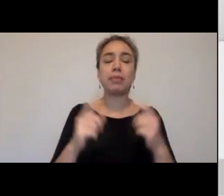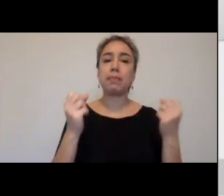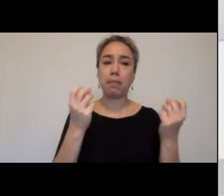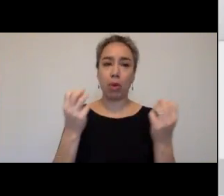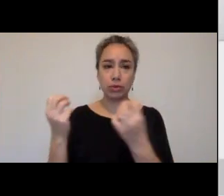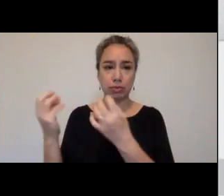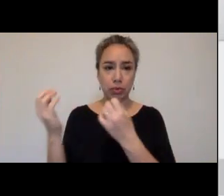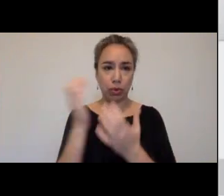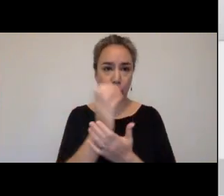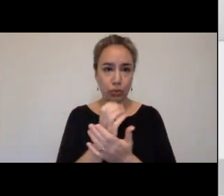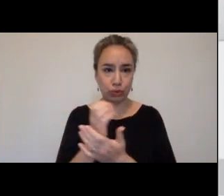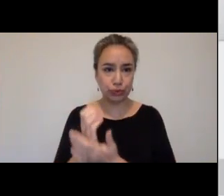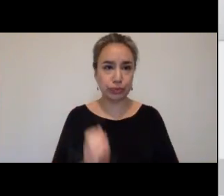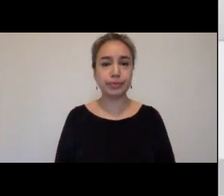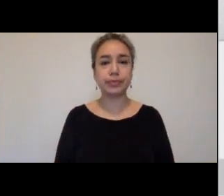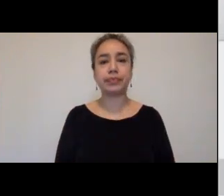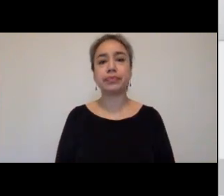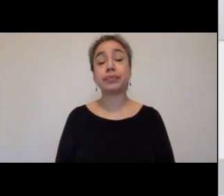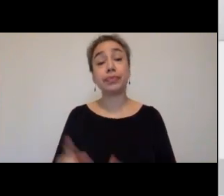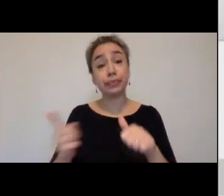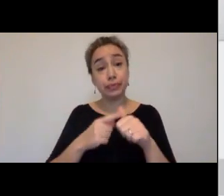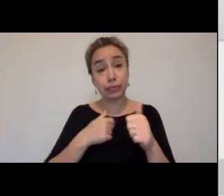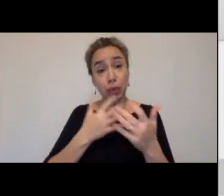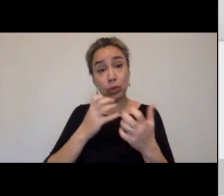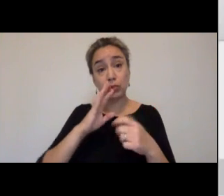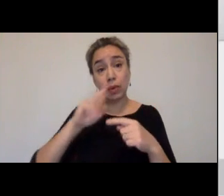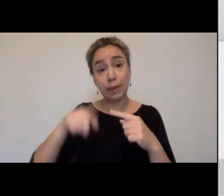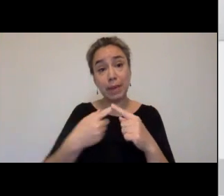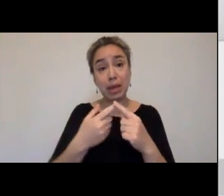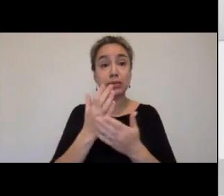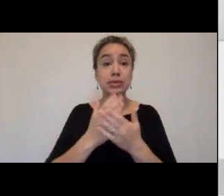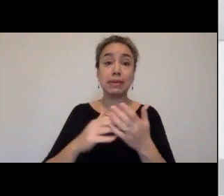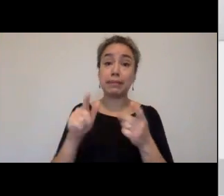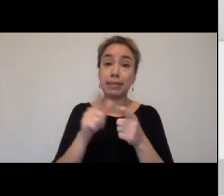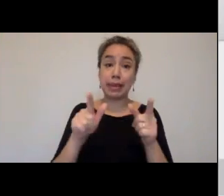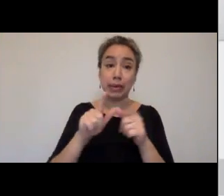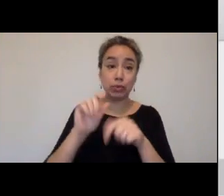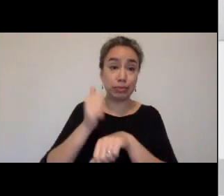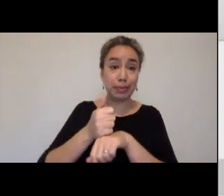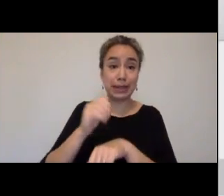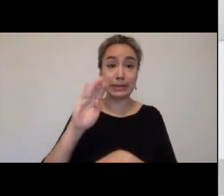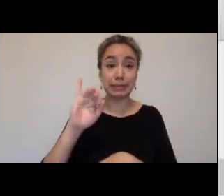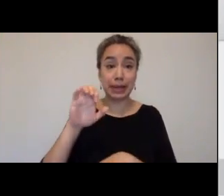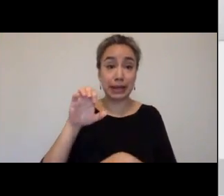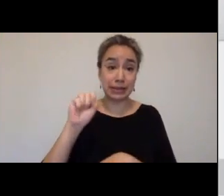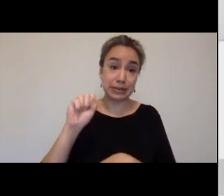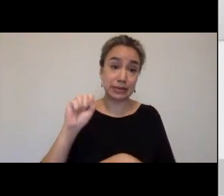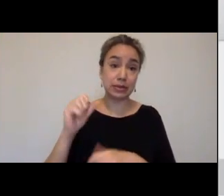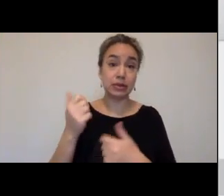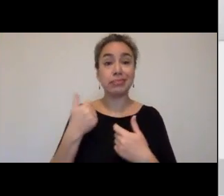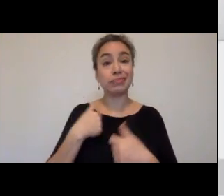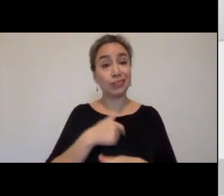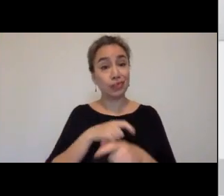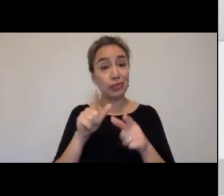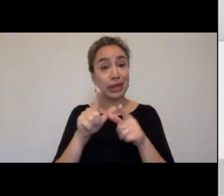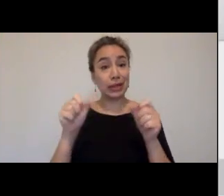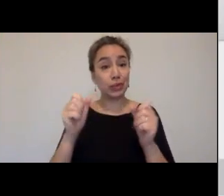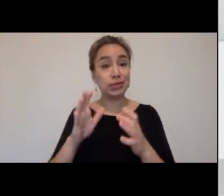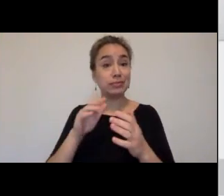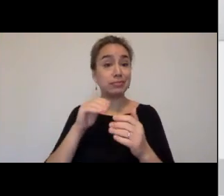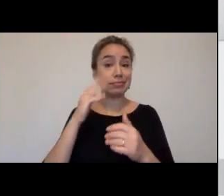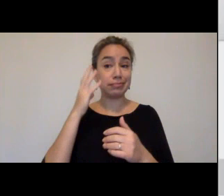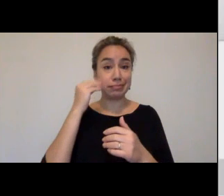talk first about some of the types of language-based biases that we as linguists encounter in the classroom, then give you an overview